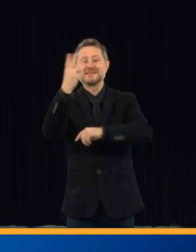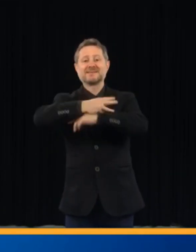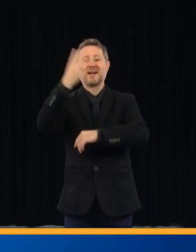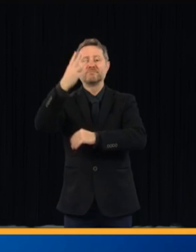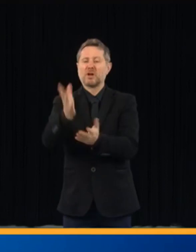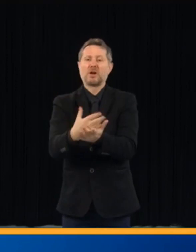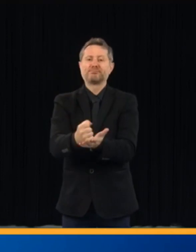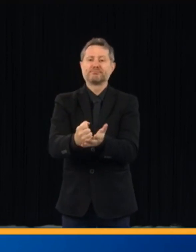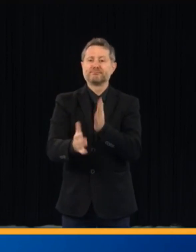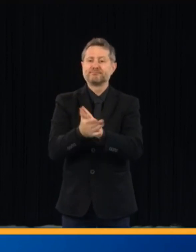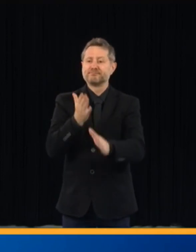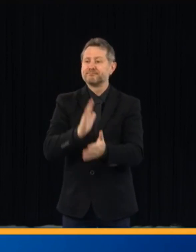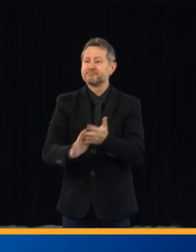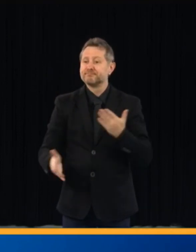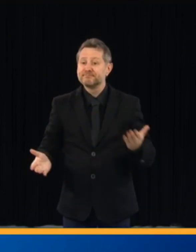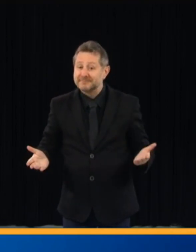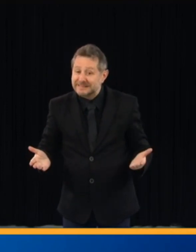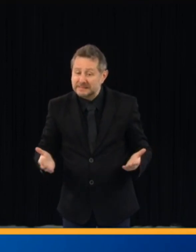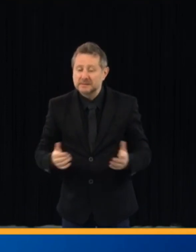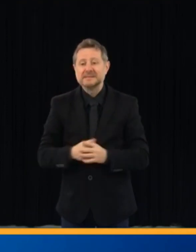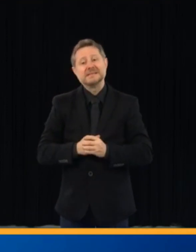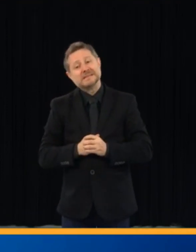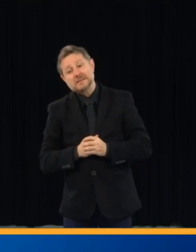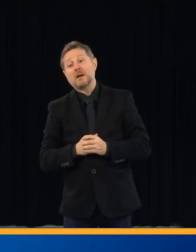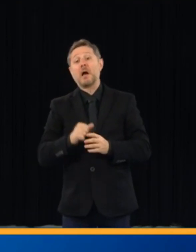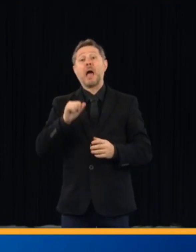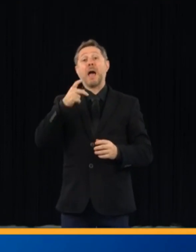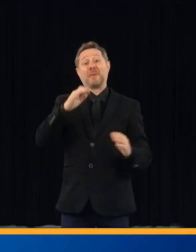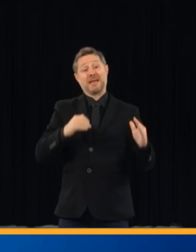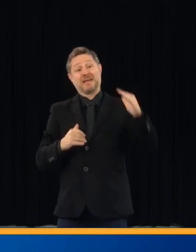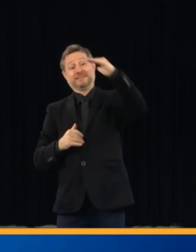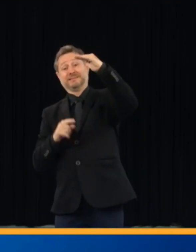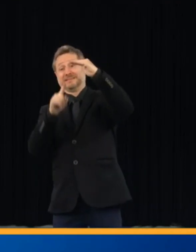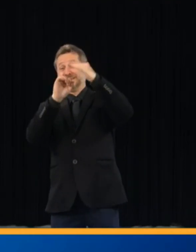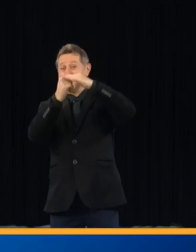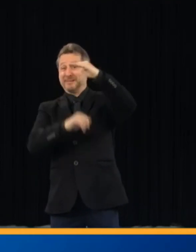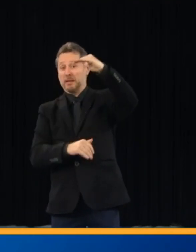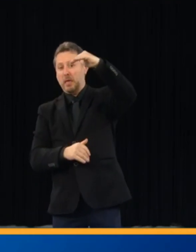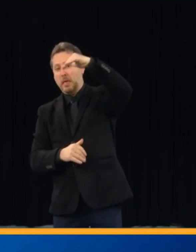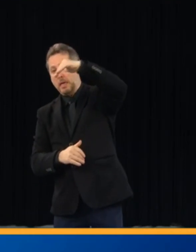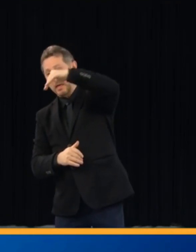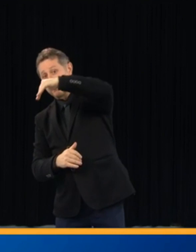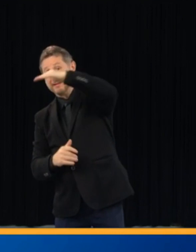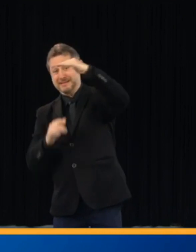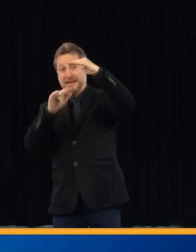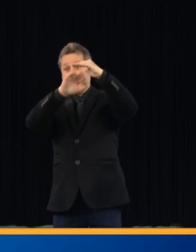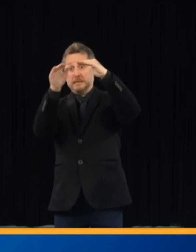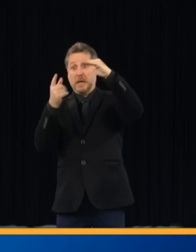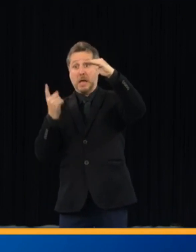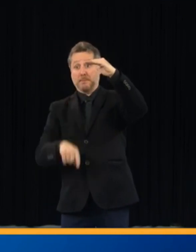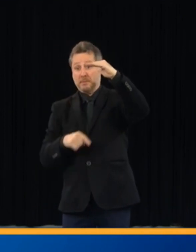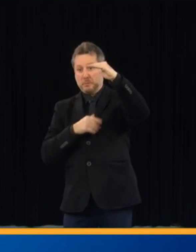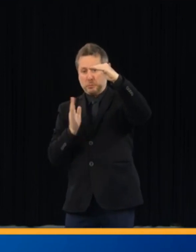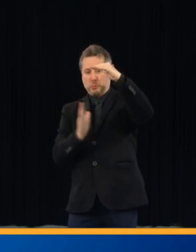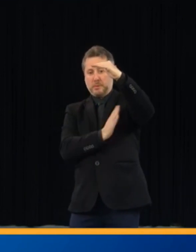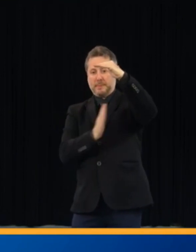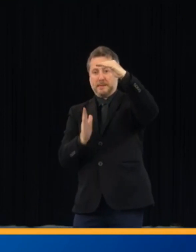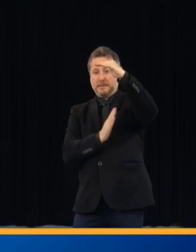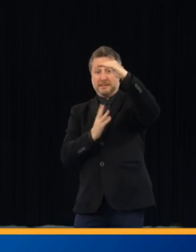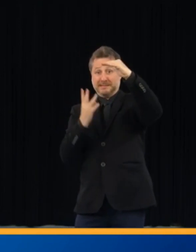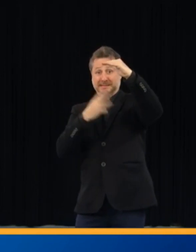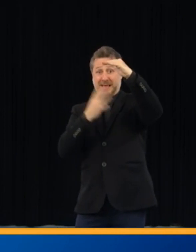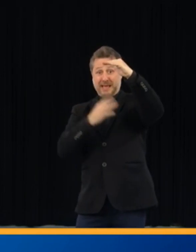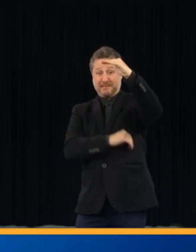Now, if the apex happens within that time frame, if the